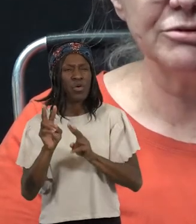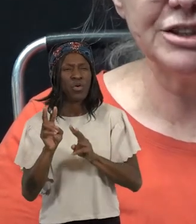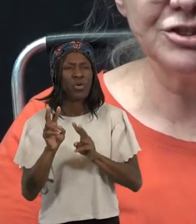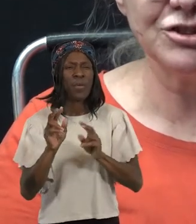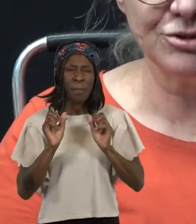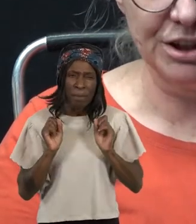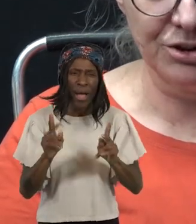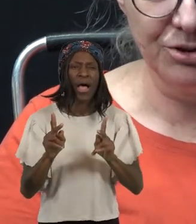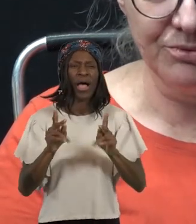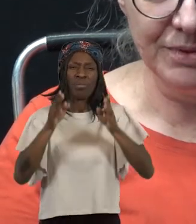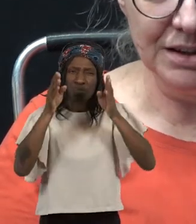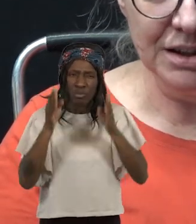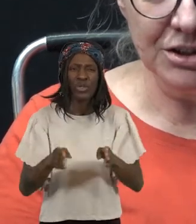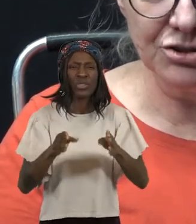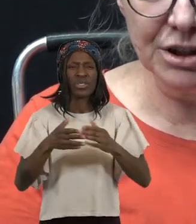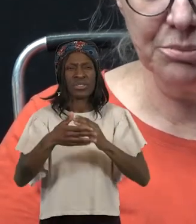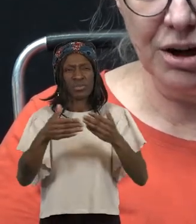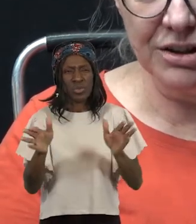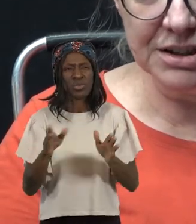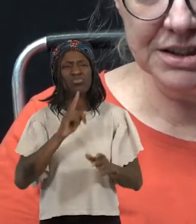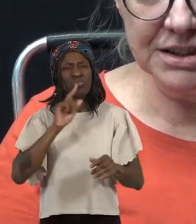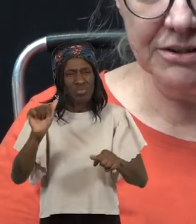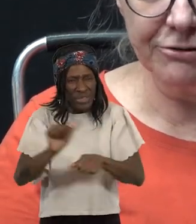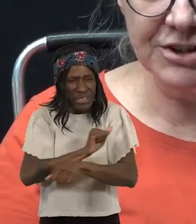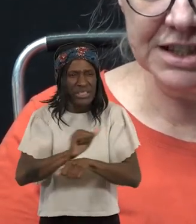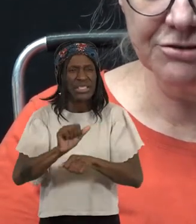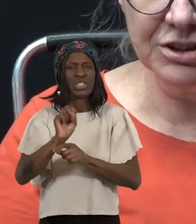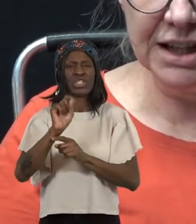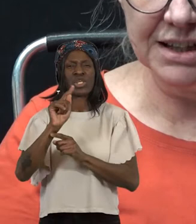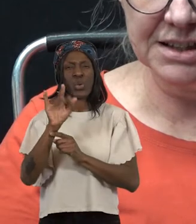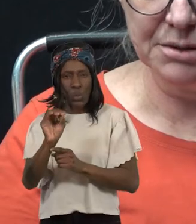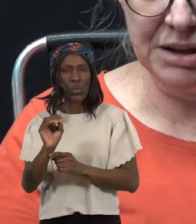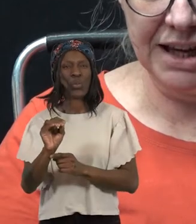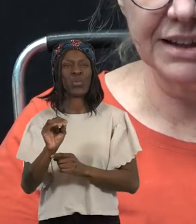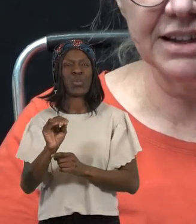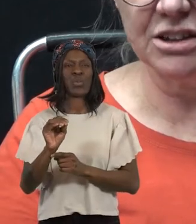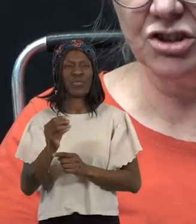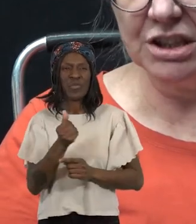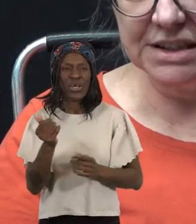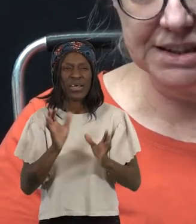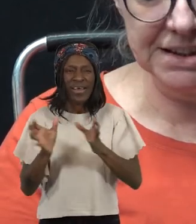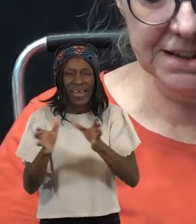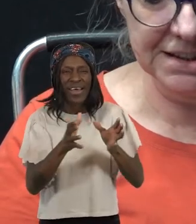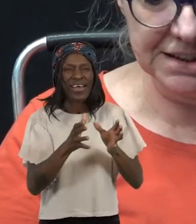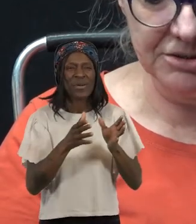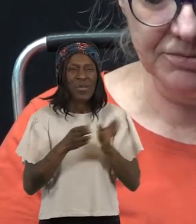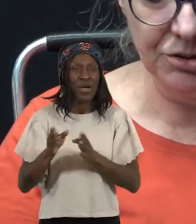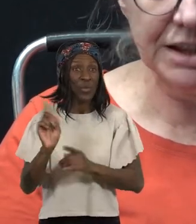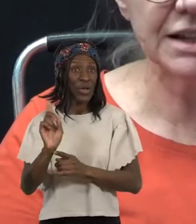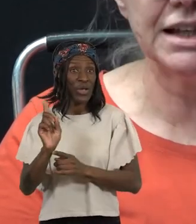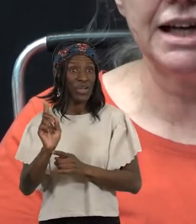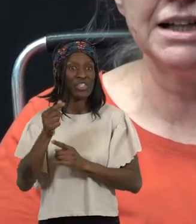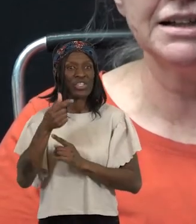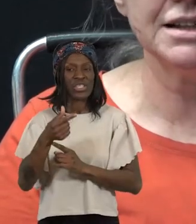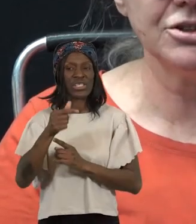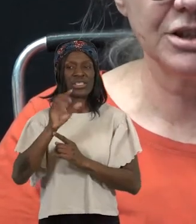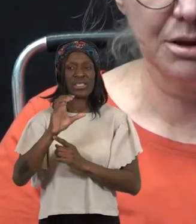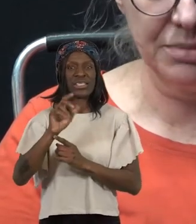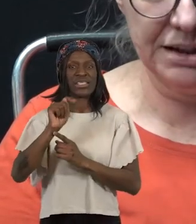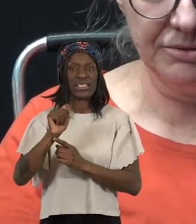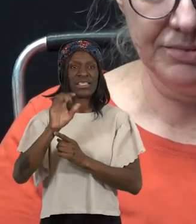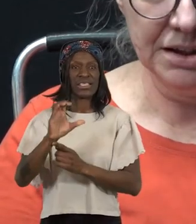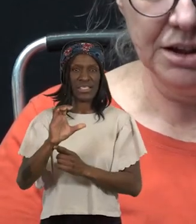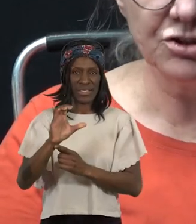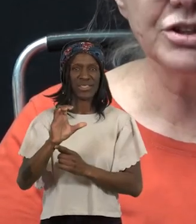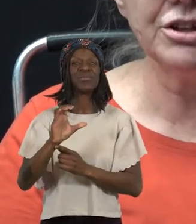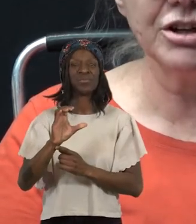into a real studio during parts for several classes planned at the GCTC, Great Canadian Theatre